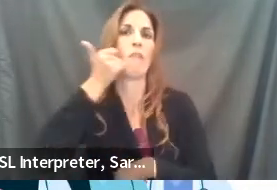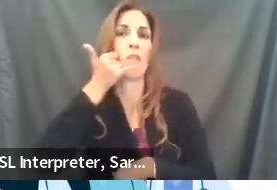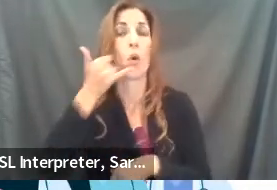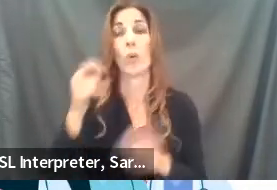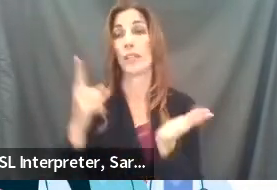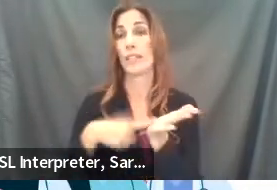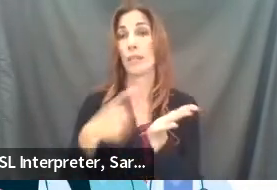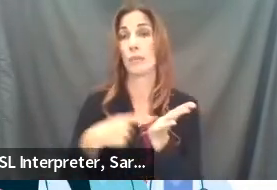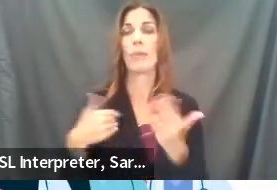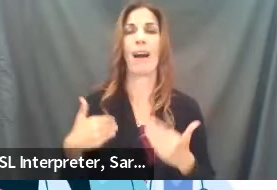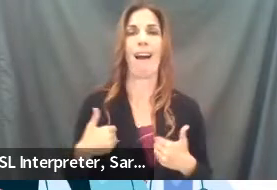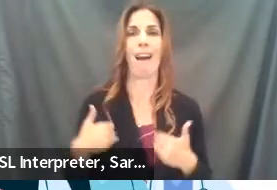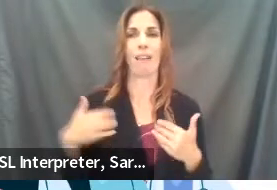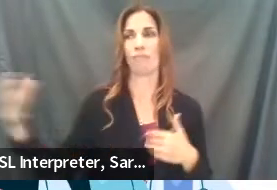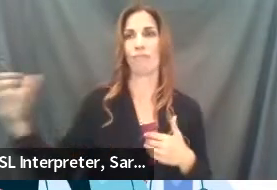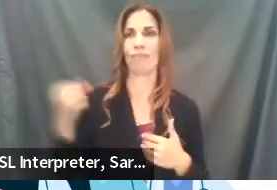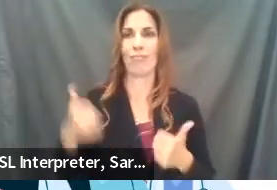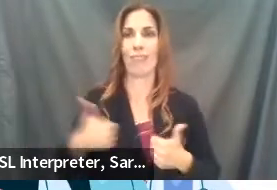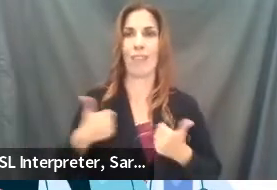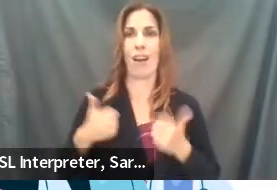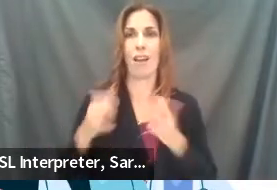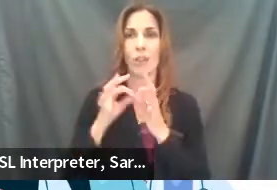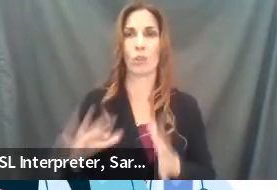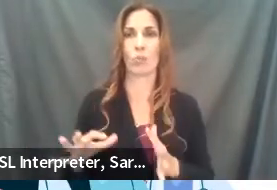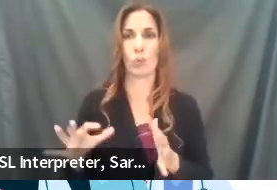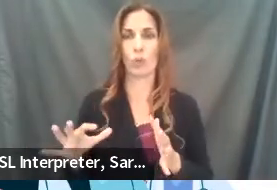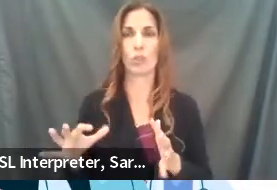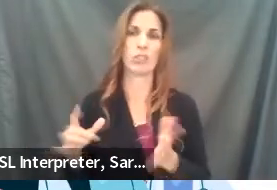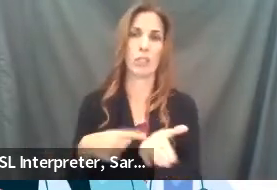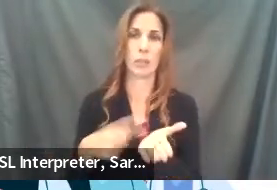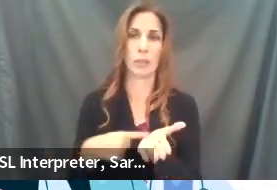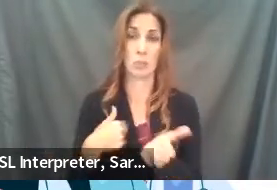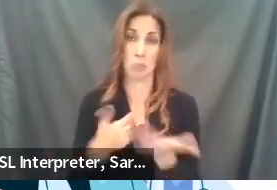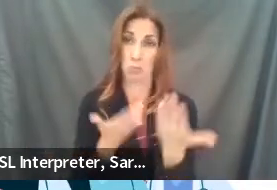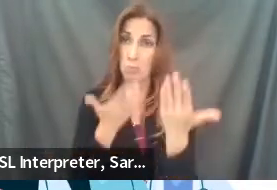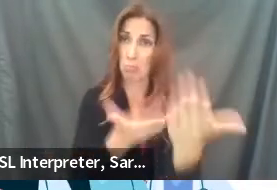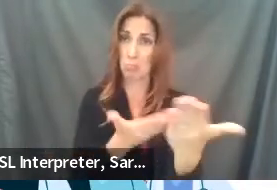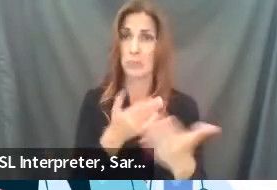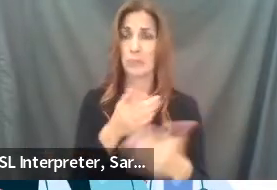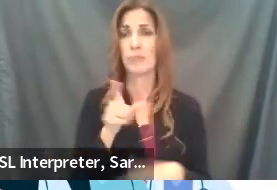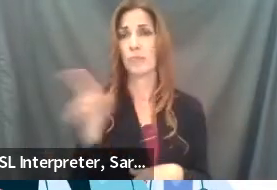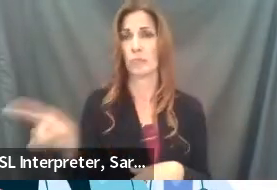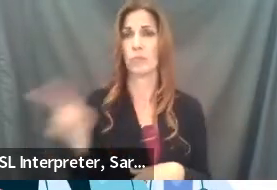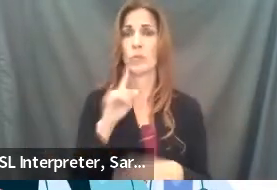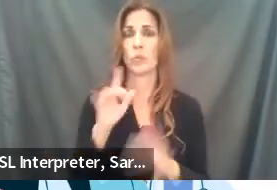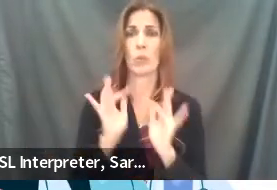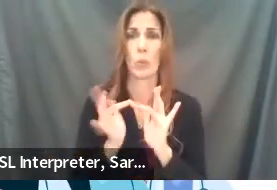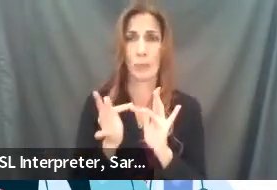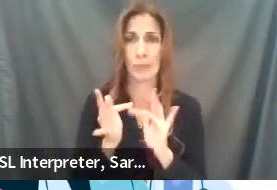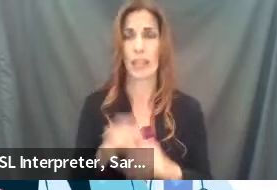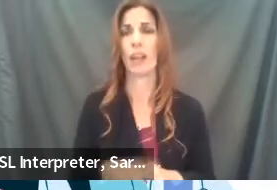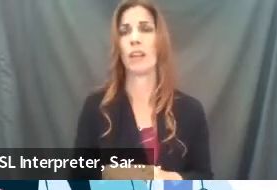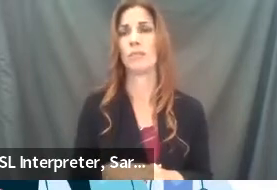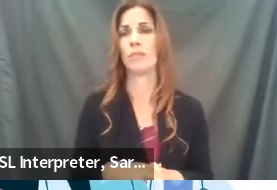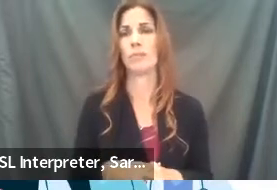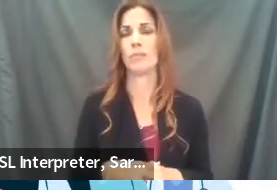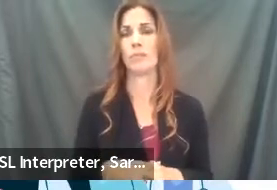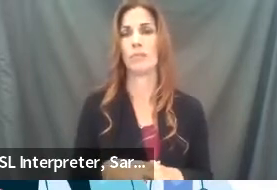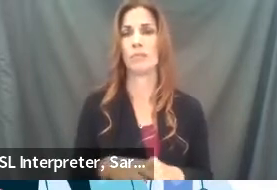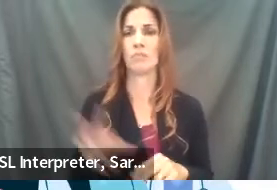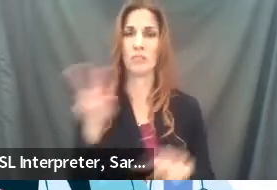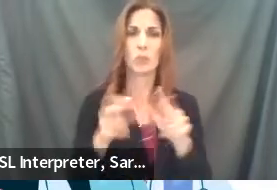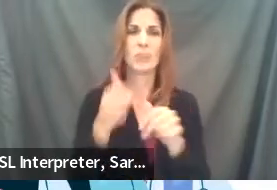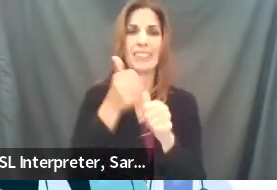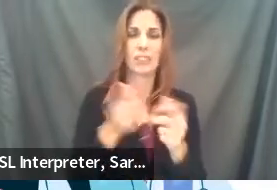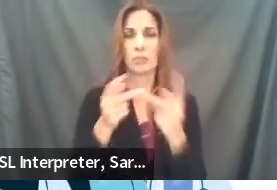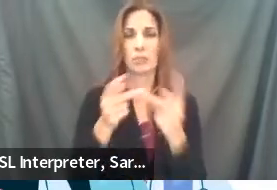offer in-person interpretation. So I'd recommend visiting that website to view each